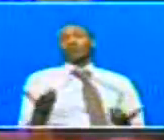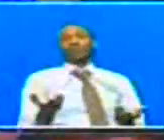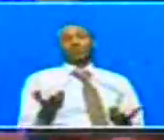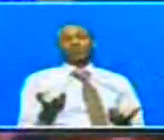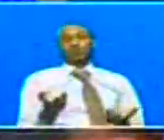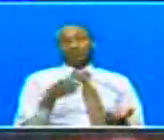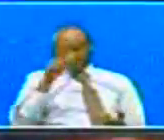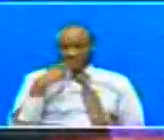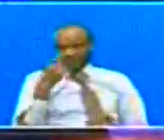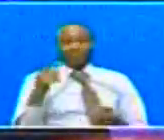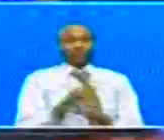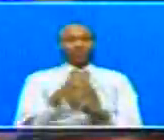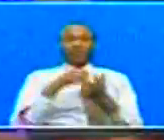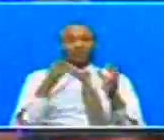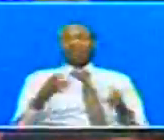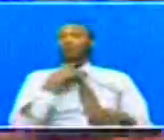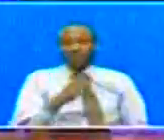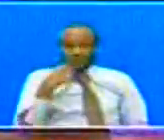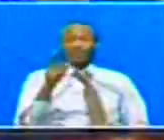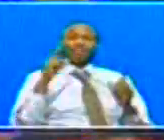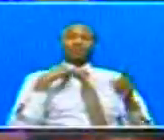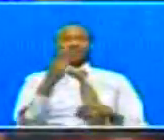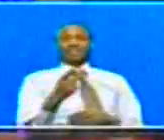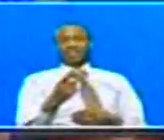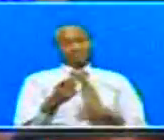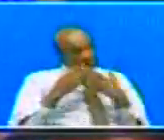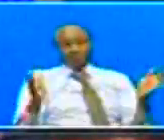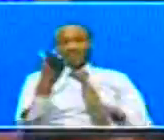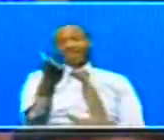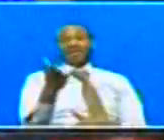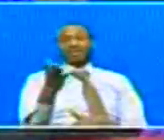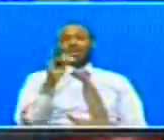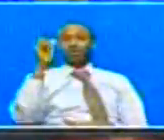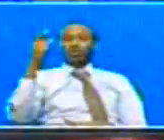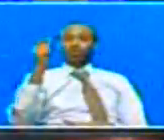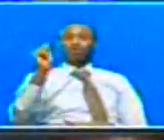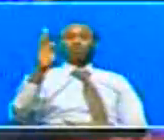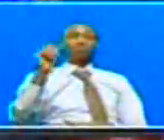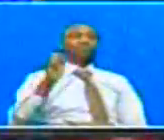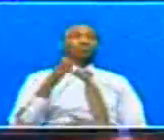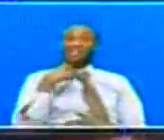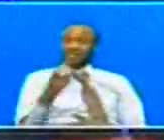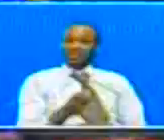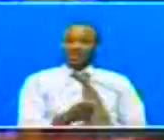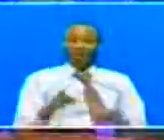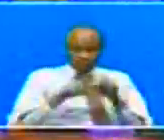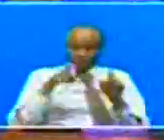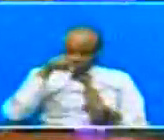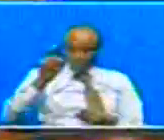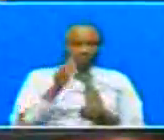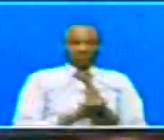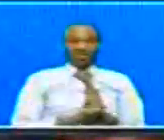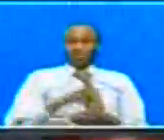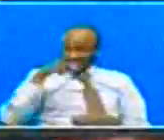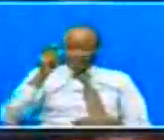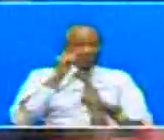put disclaimer. If you want me to say me, I'll say it. Don't say it. Then I'll do a broadcast on my YouTube. Oh, yeah. They try to sue YouTube. Even you, Koinange. Yeah. You're not safe from